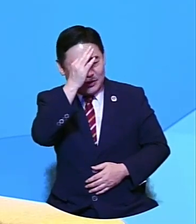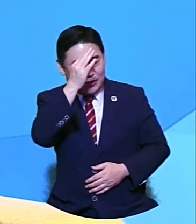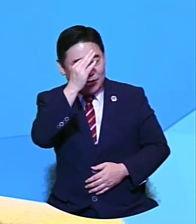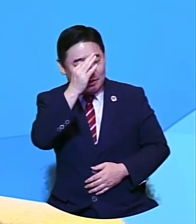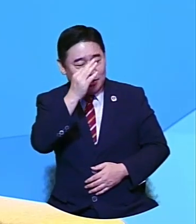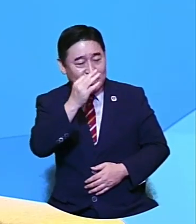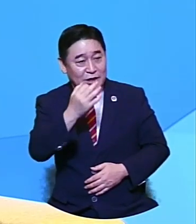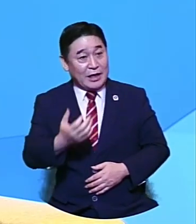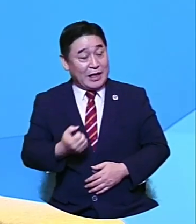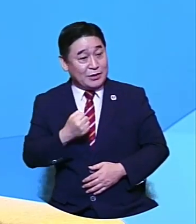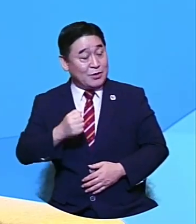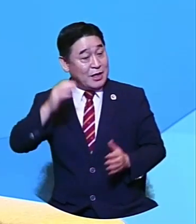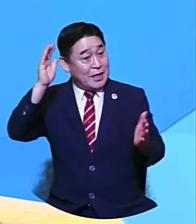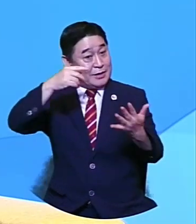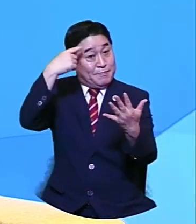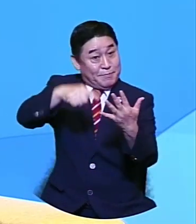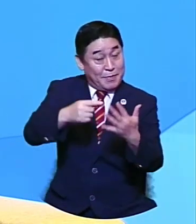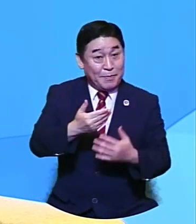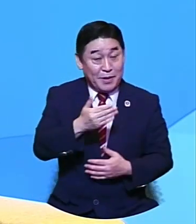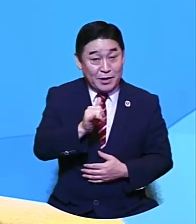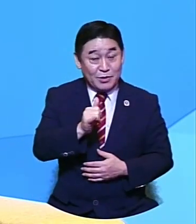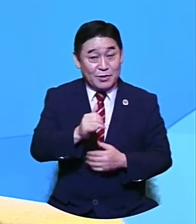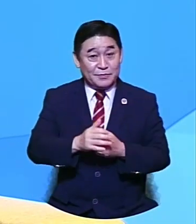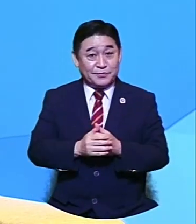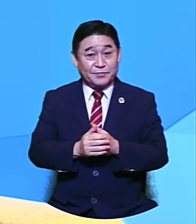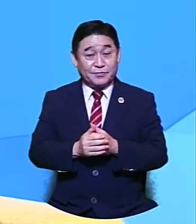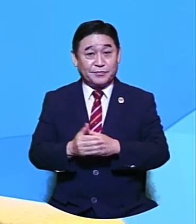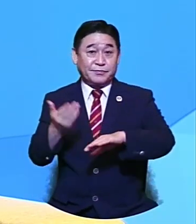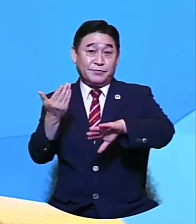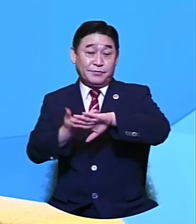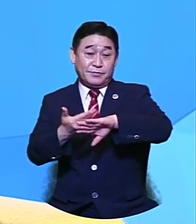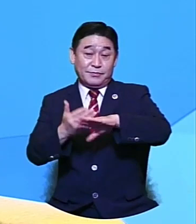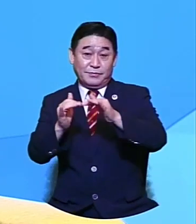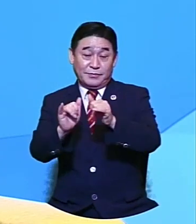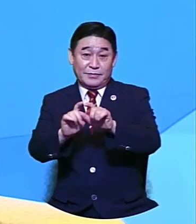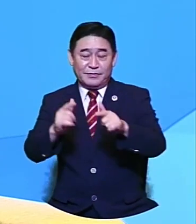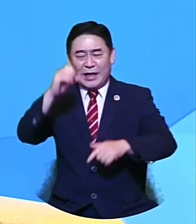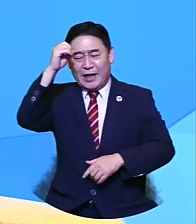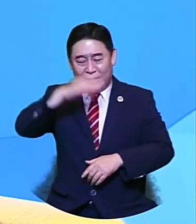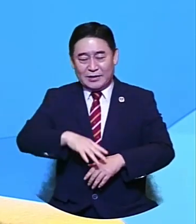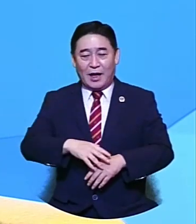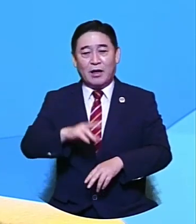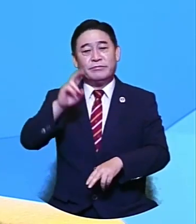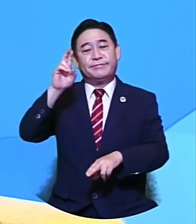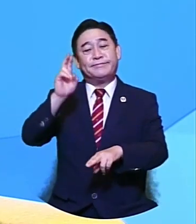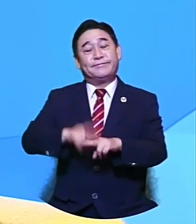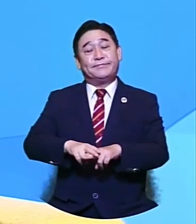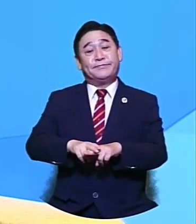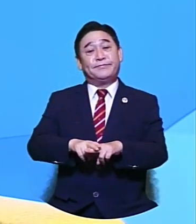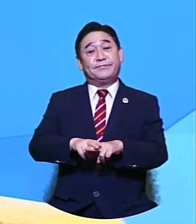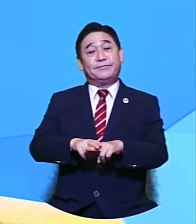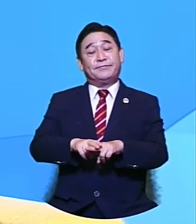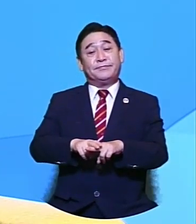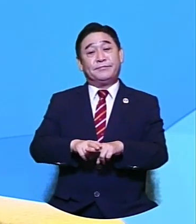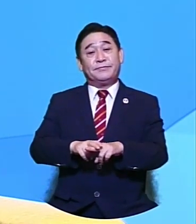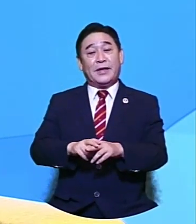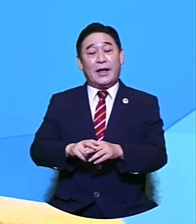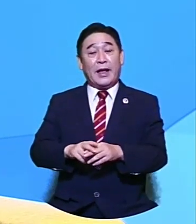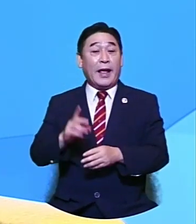to enjoy the mobile games at the couch, the convenient spot of the couch.